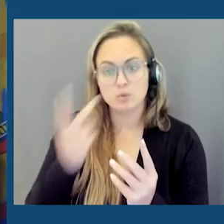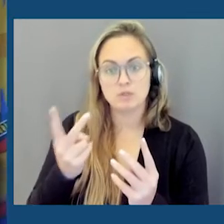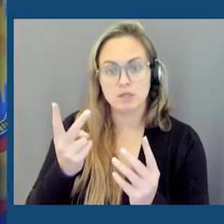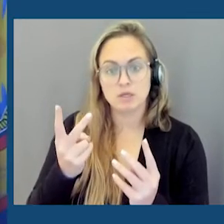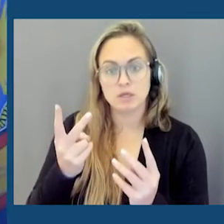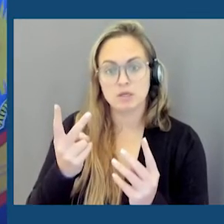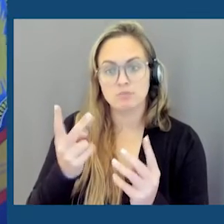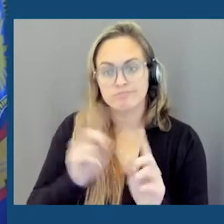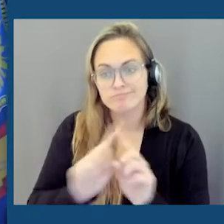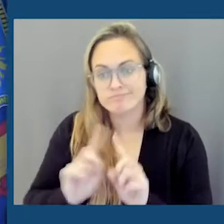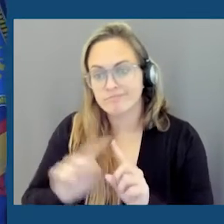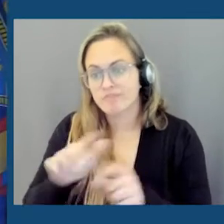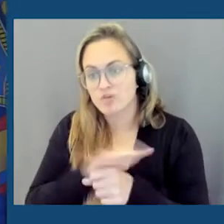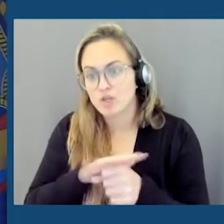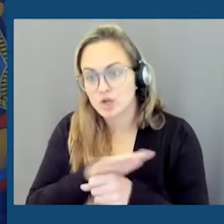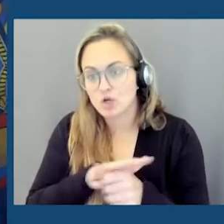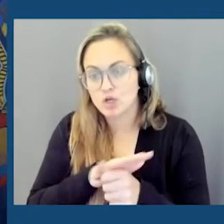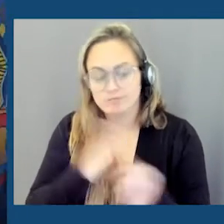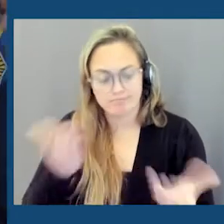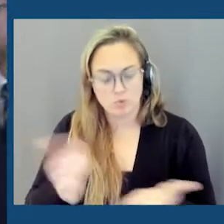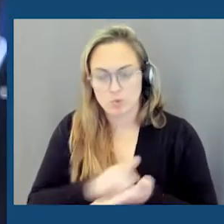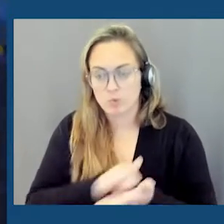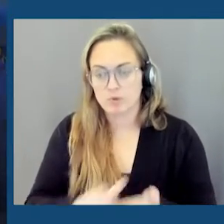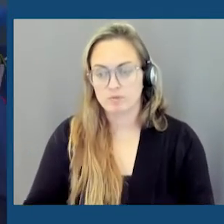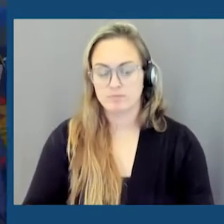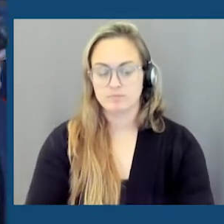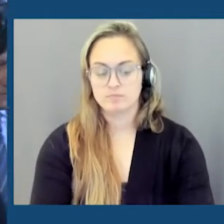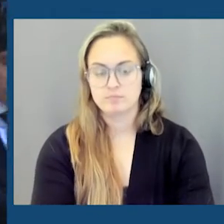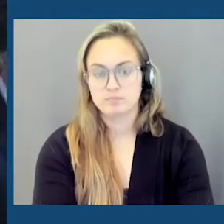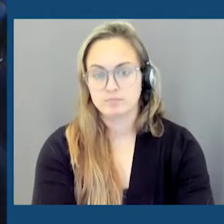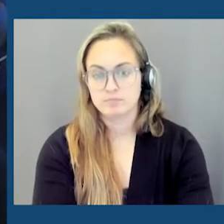regions here in New York. Thank you. Thanks, Marcos.